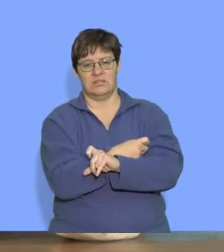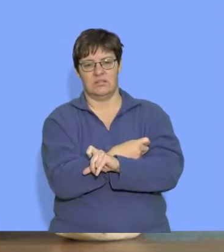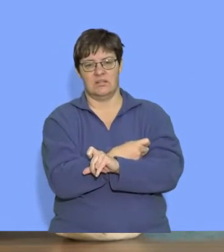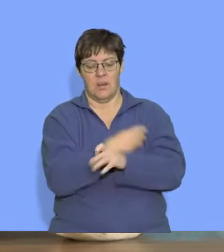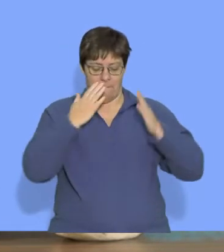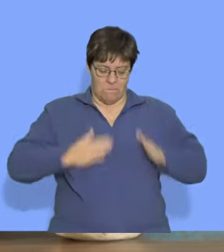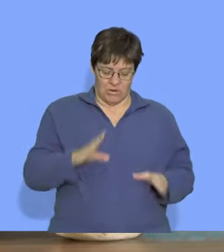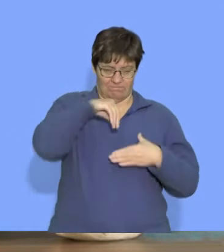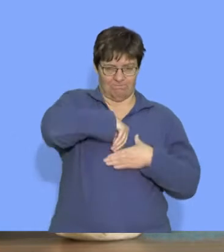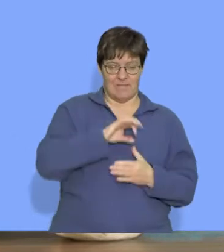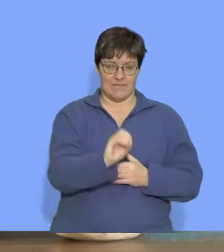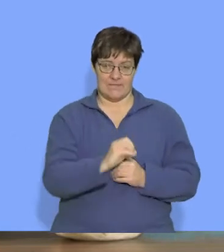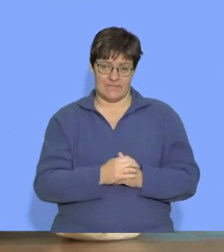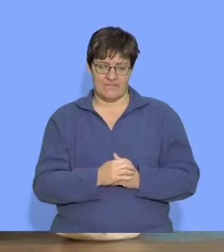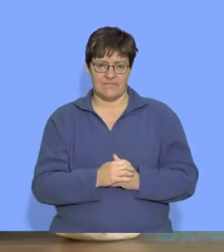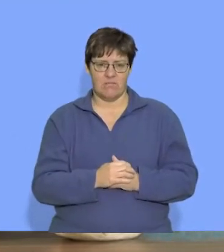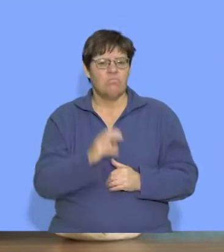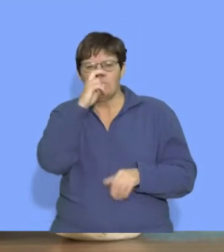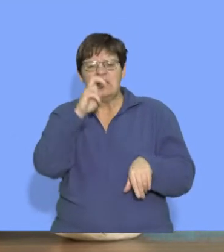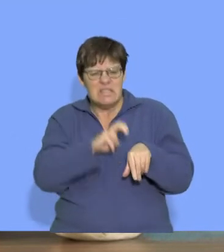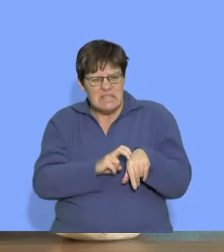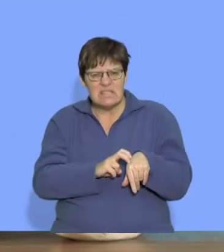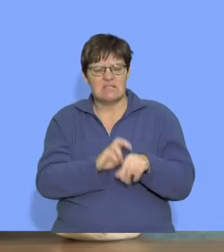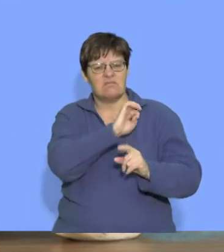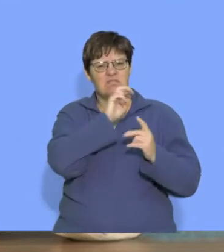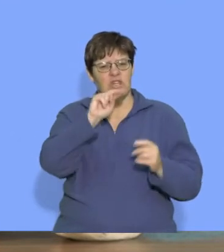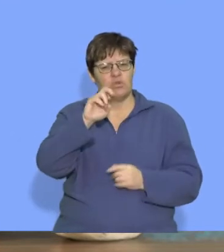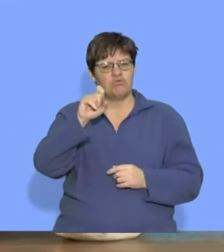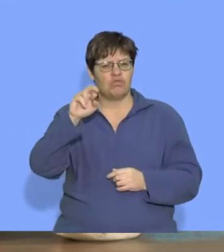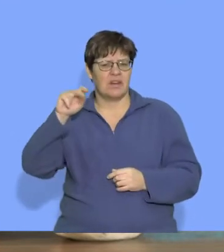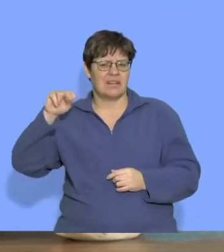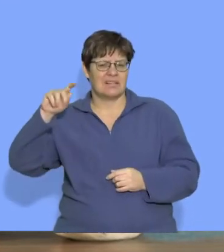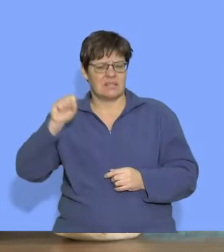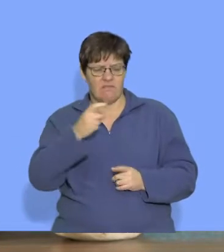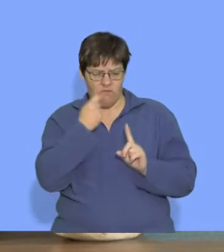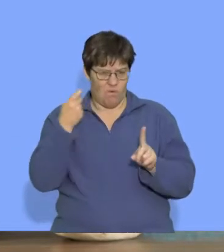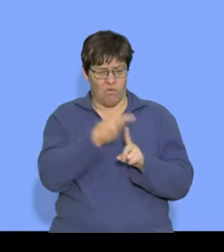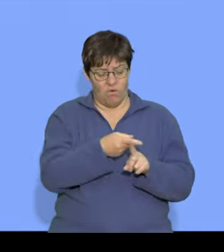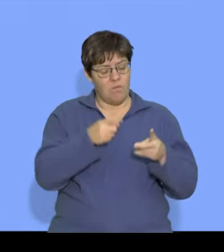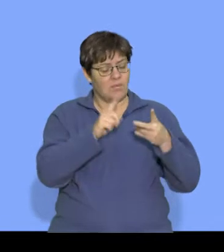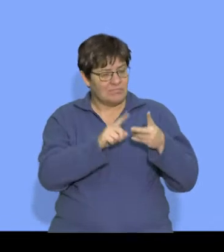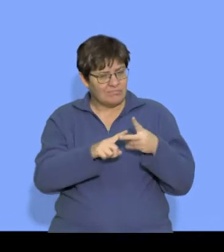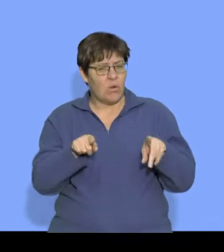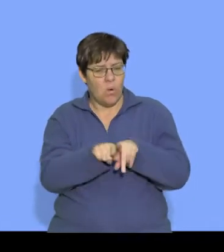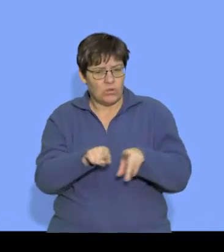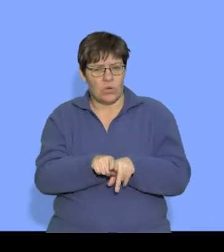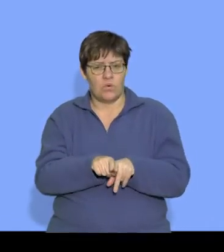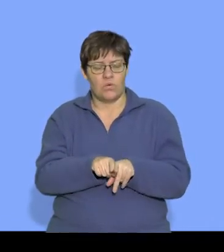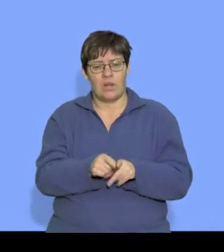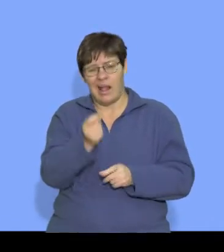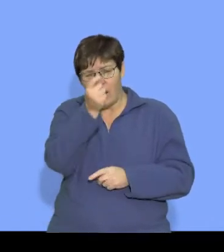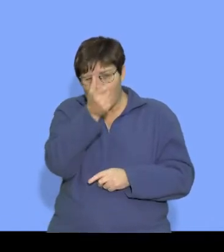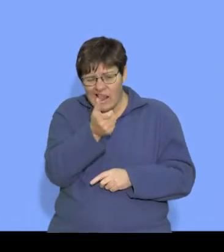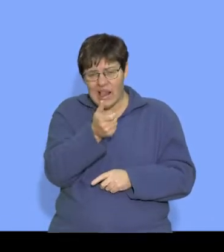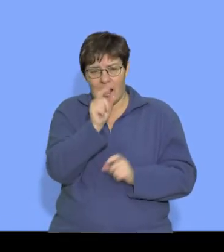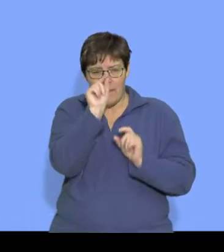organic compounds in the body. So we need nutrients for the production of organic compounds. We also need nutrients that are required in